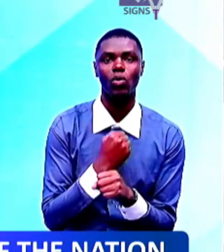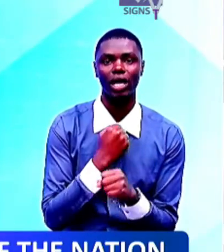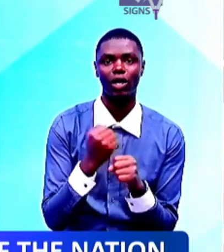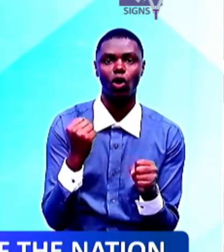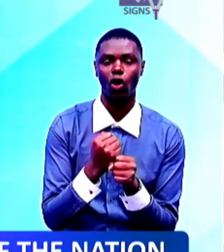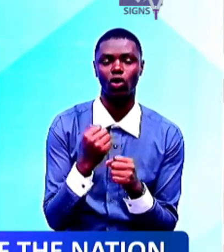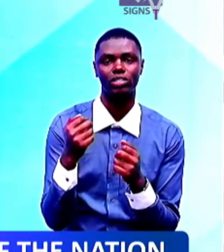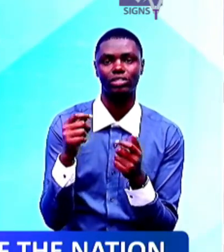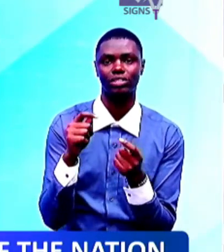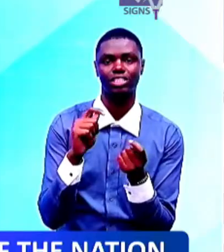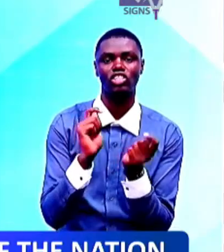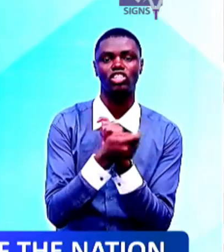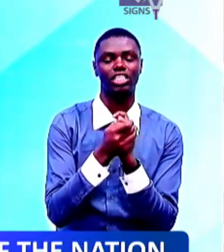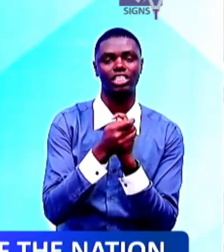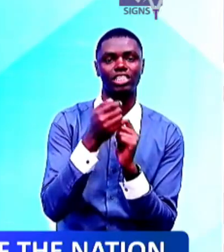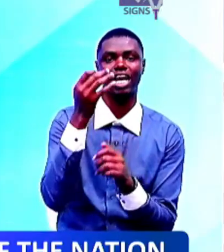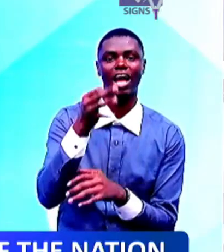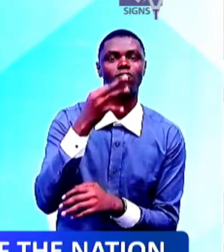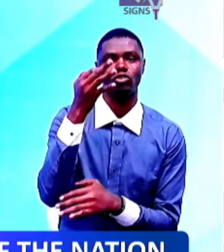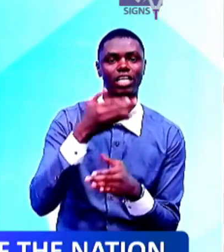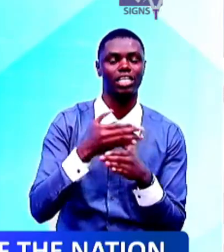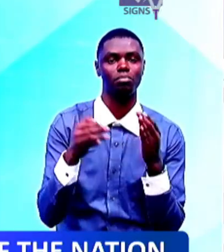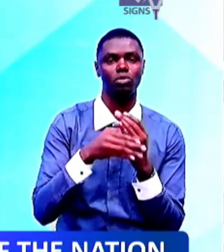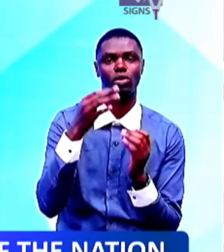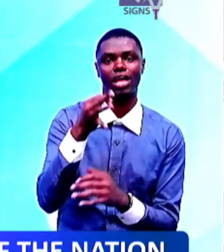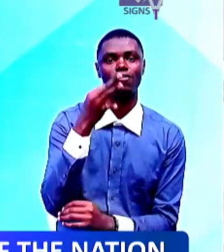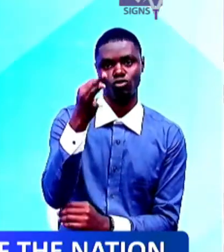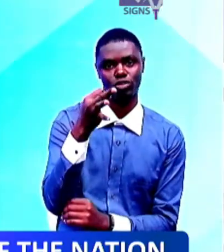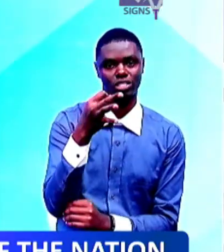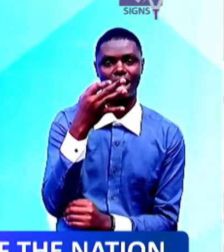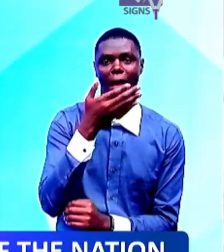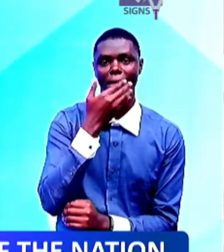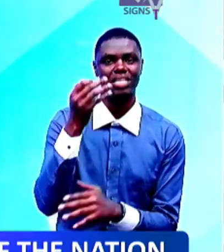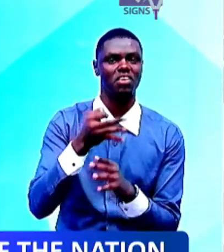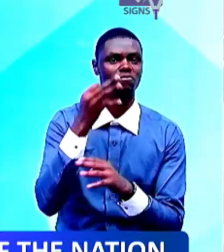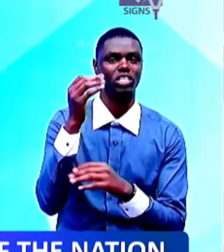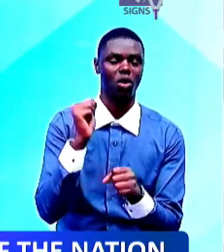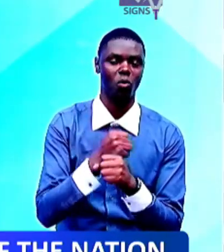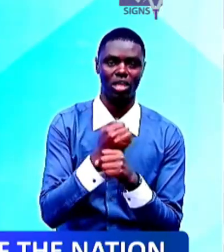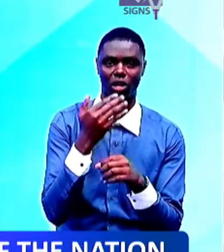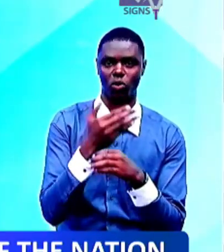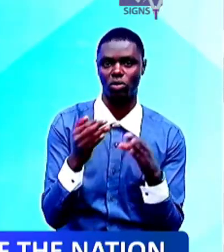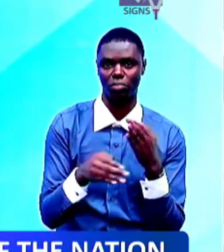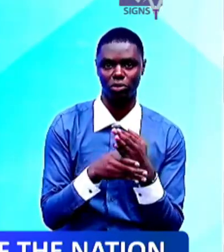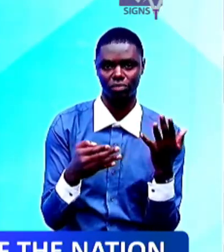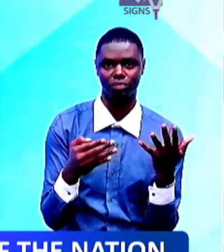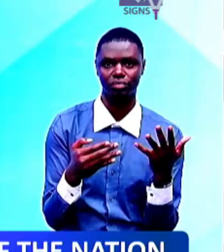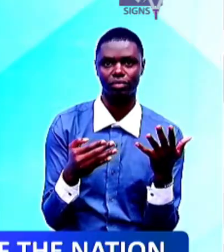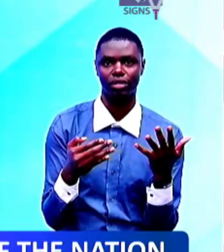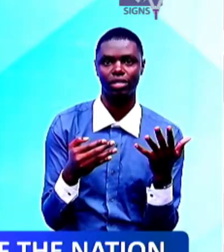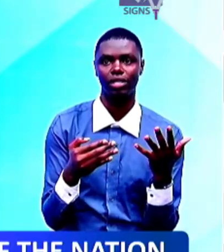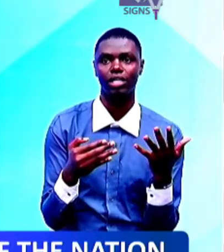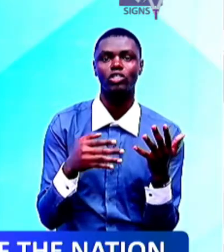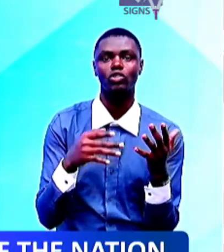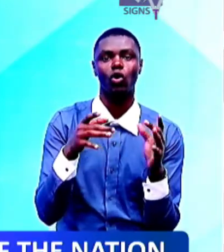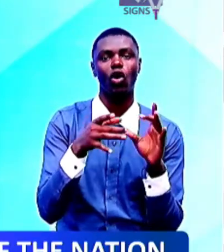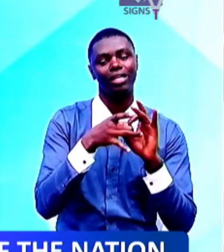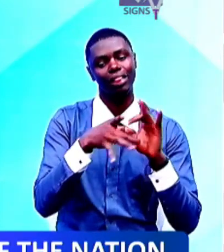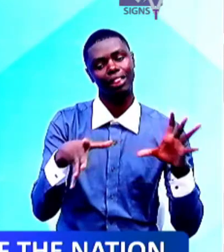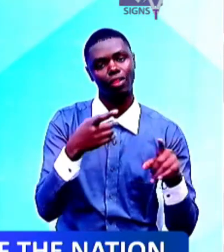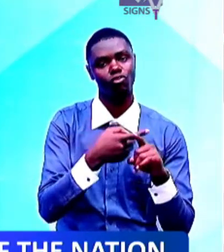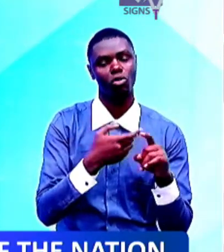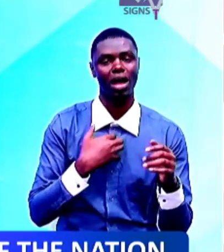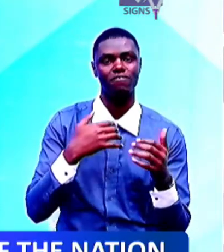galvanize the future and build a future of a better future. So desist from having an